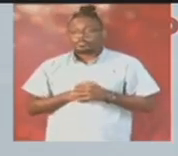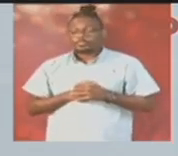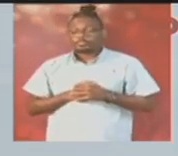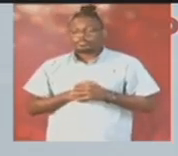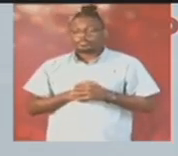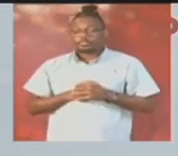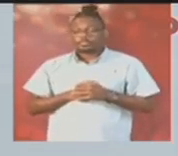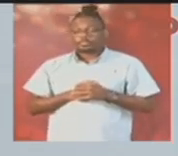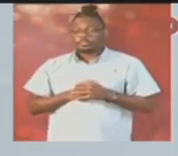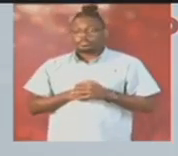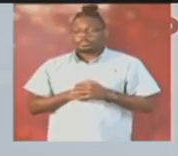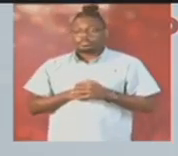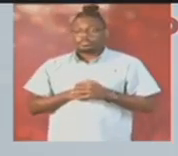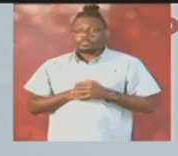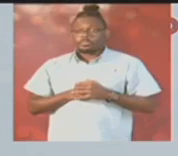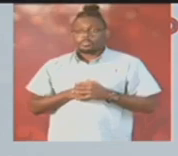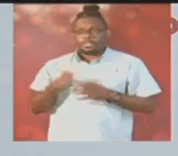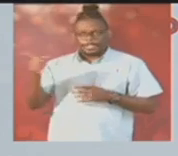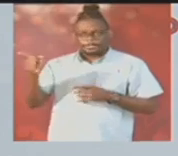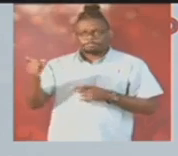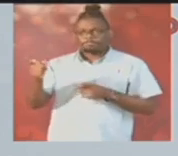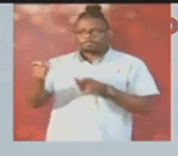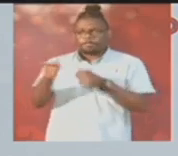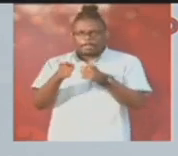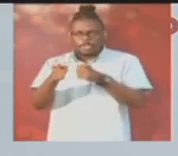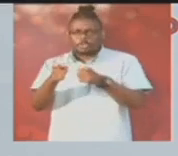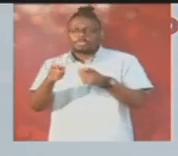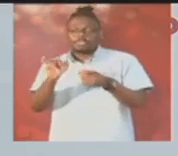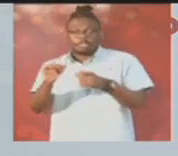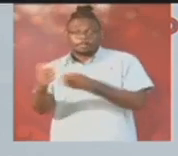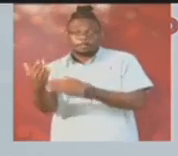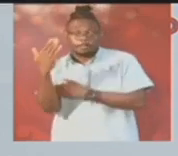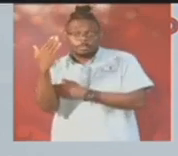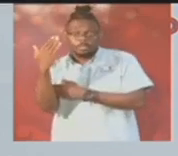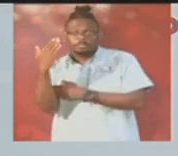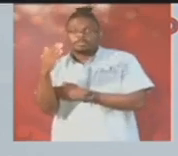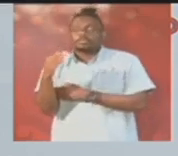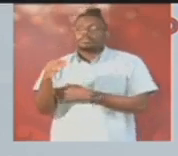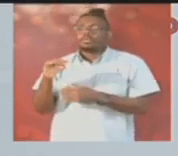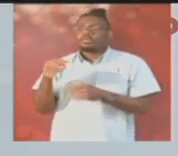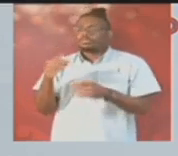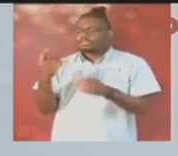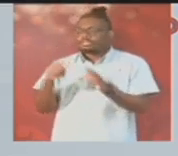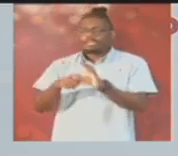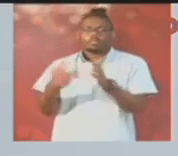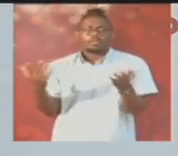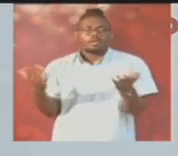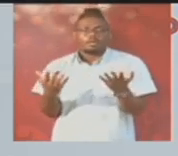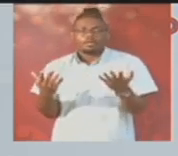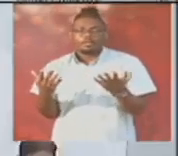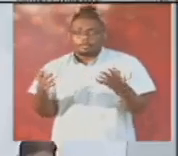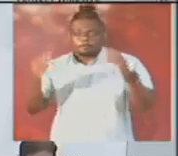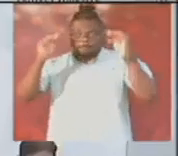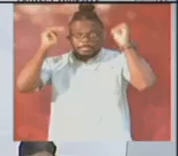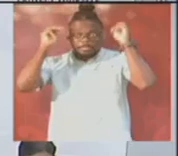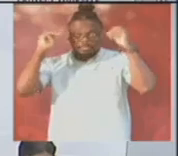Health, and your moderator for this morning's program. We begin with an opening statement from the Minister of Health.